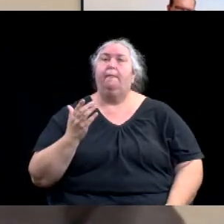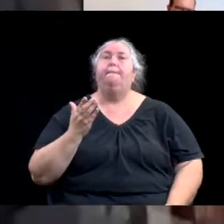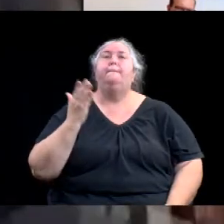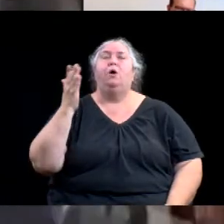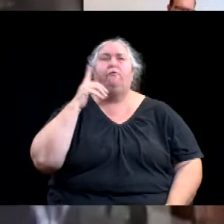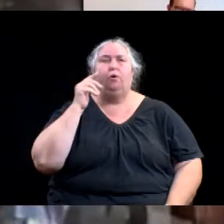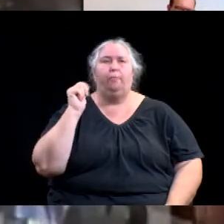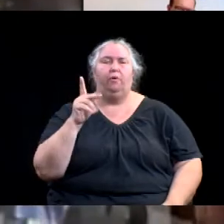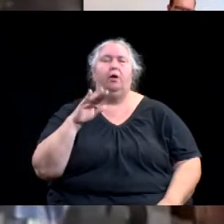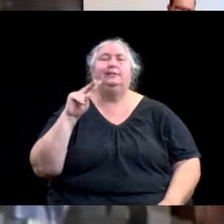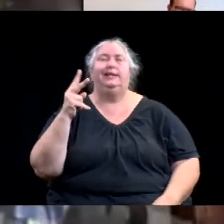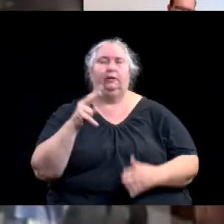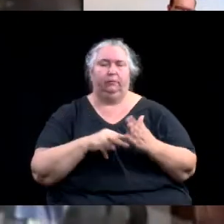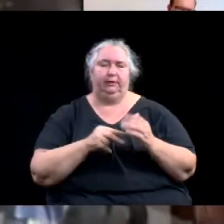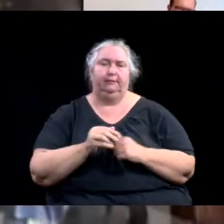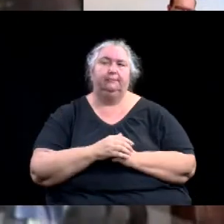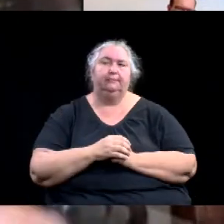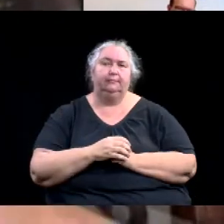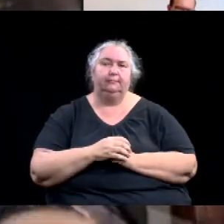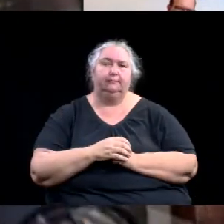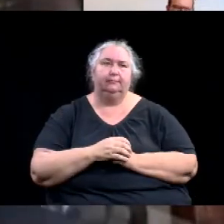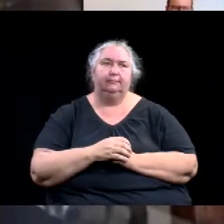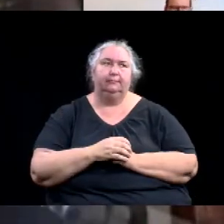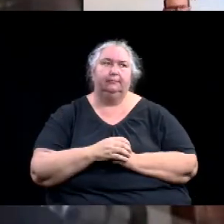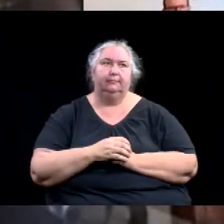Second. Any discussion?